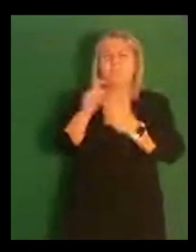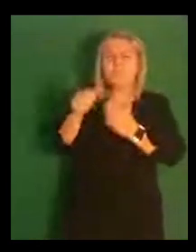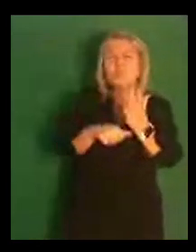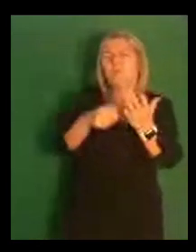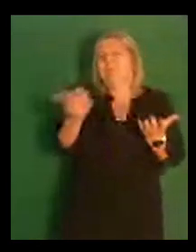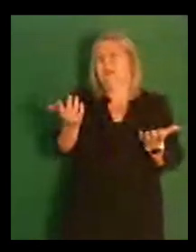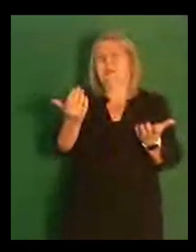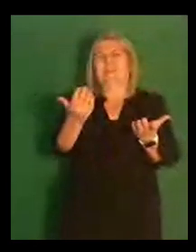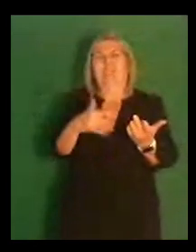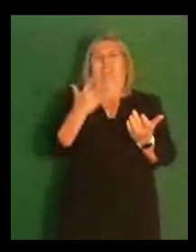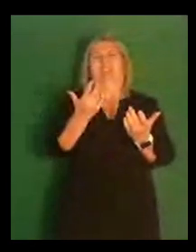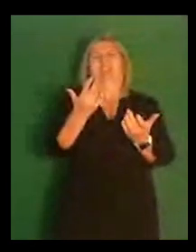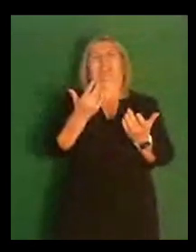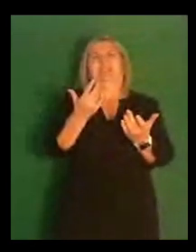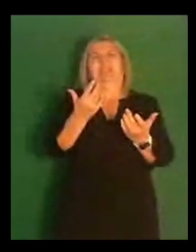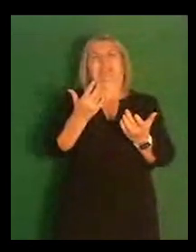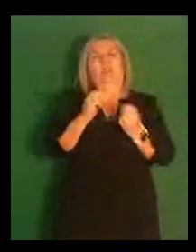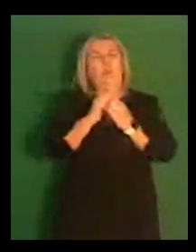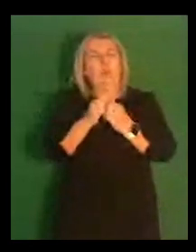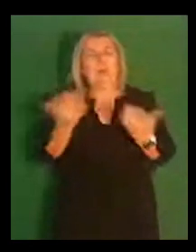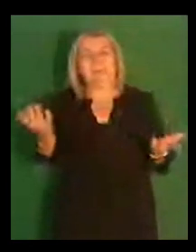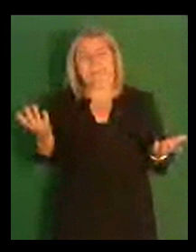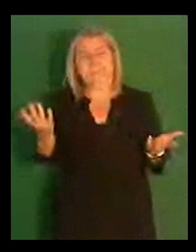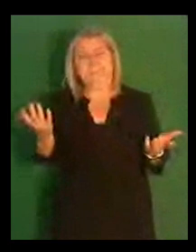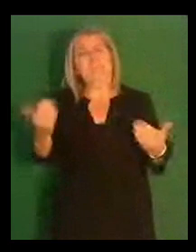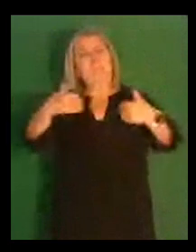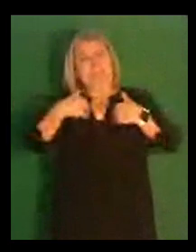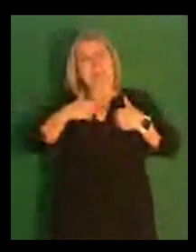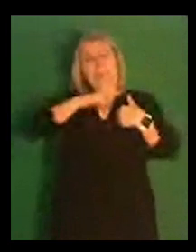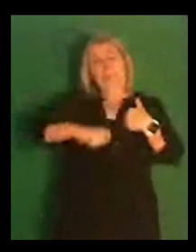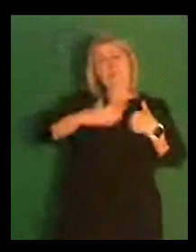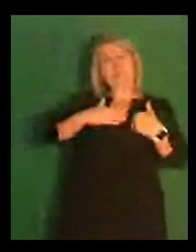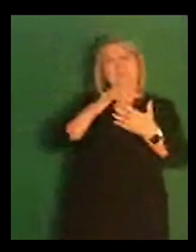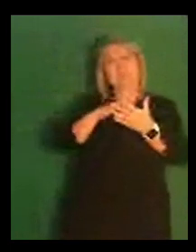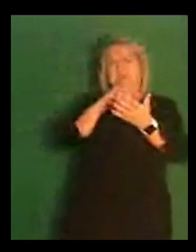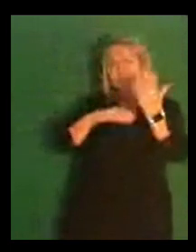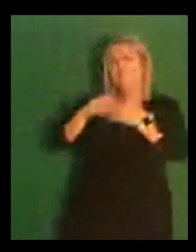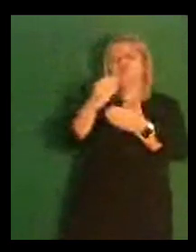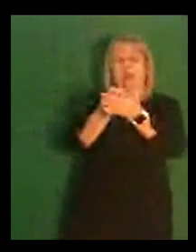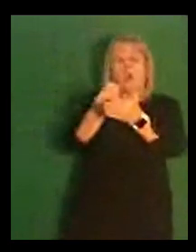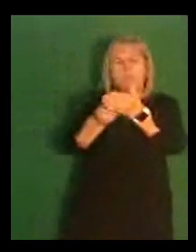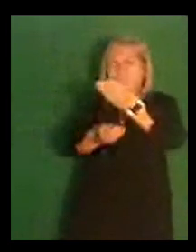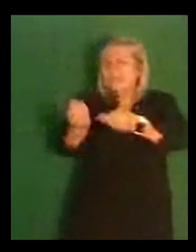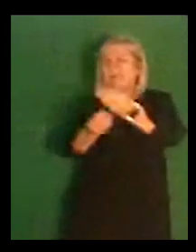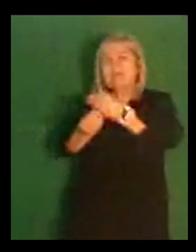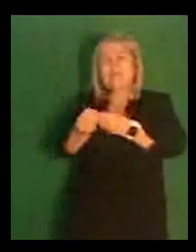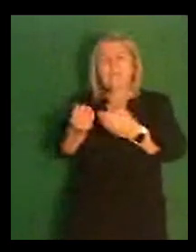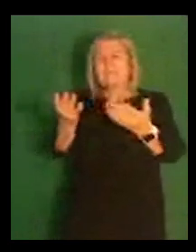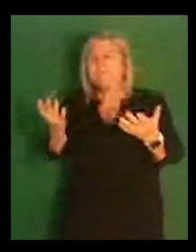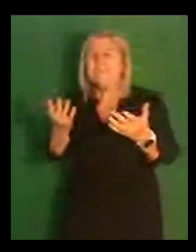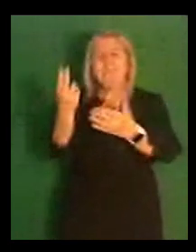But it's really about, for me, the sociological function of arts and culture, where